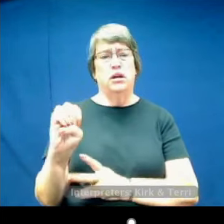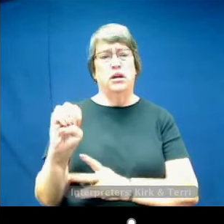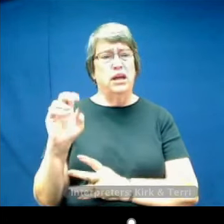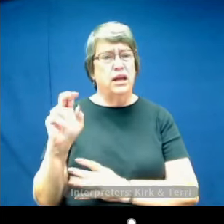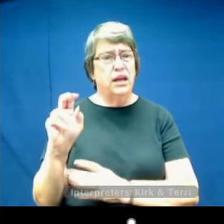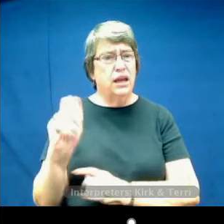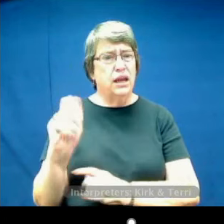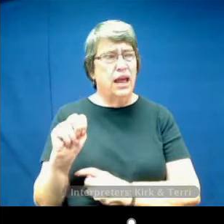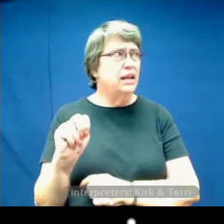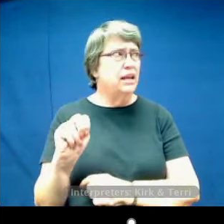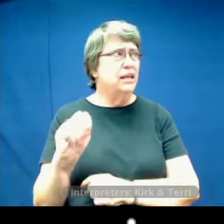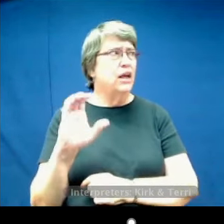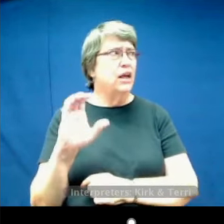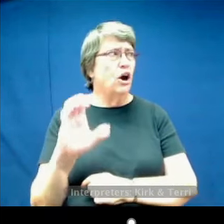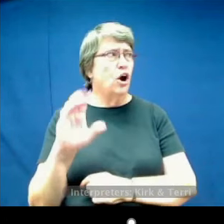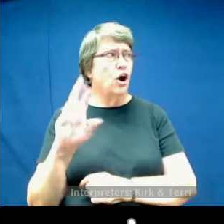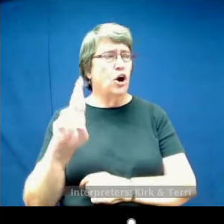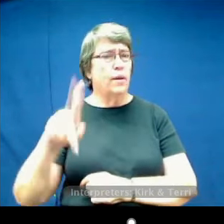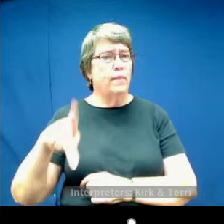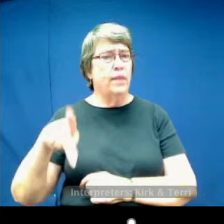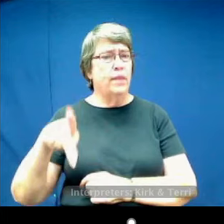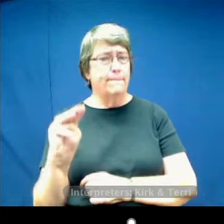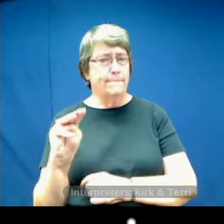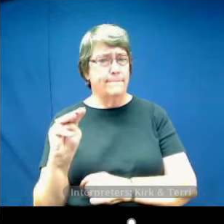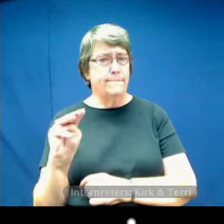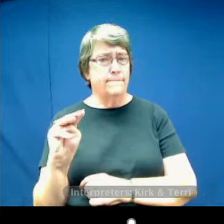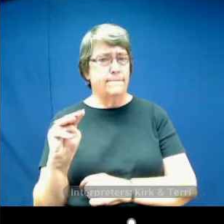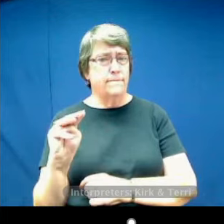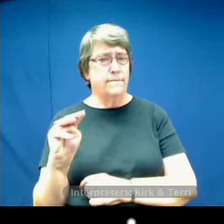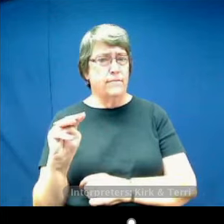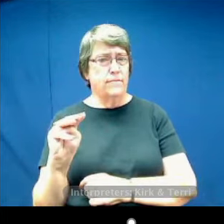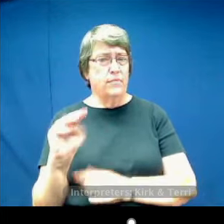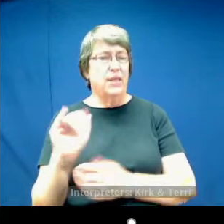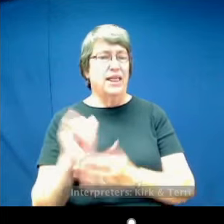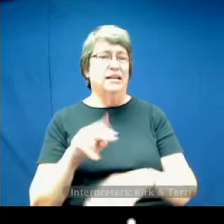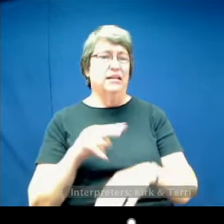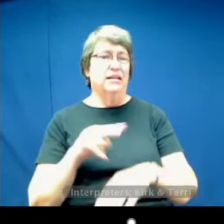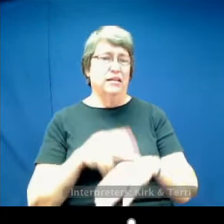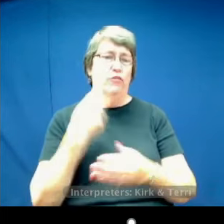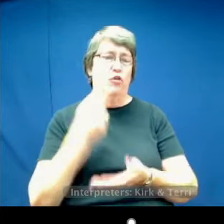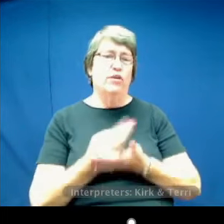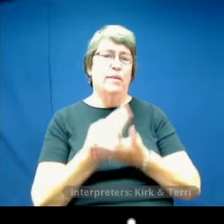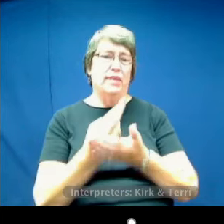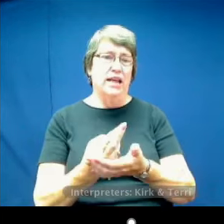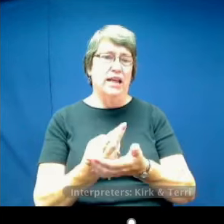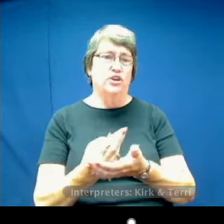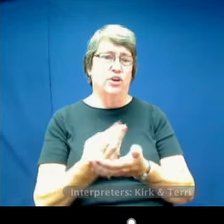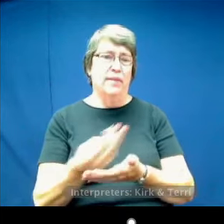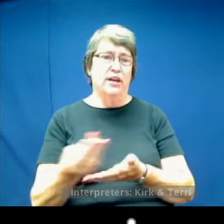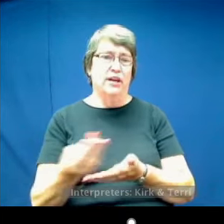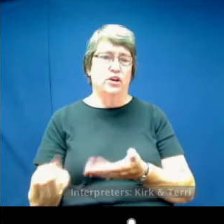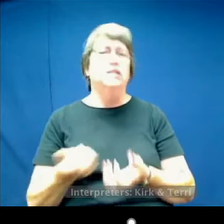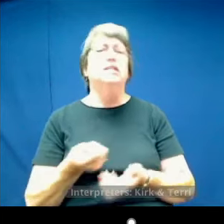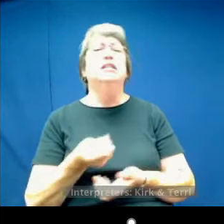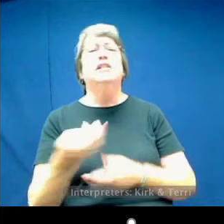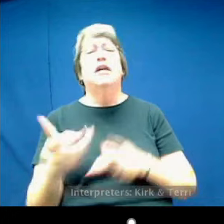NCRTM, the National Clearinghouse of Rehabilitation Training Materials. A number of people have emailed